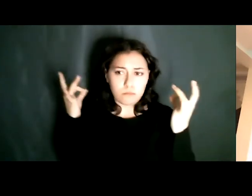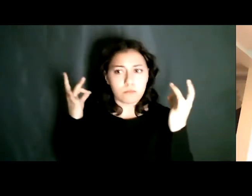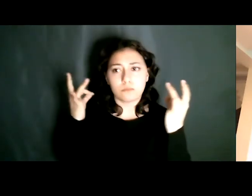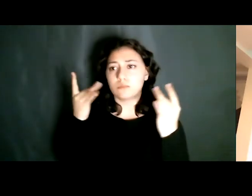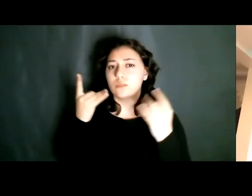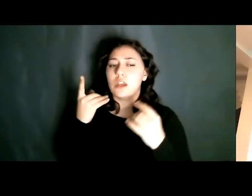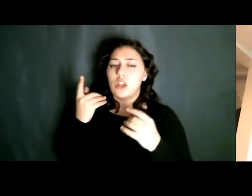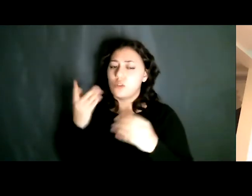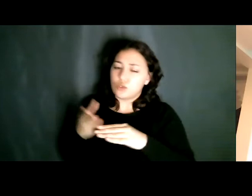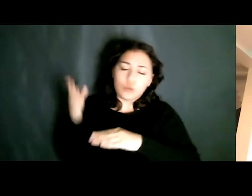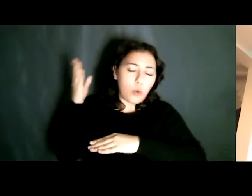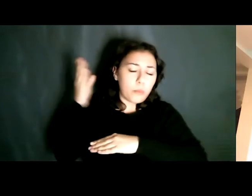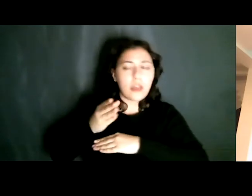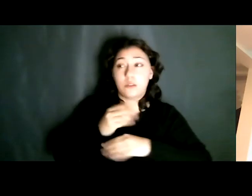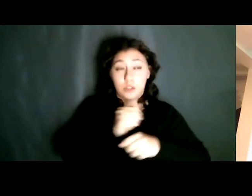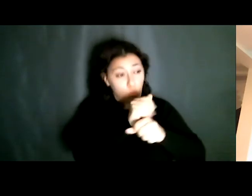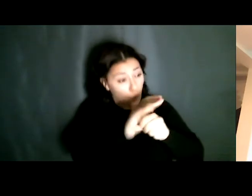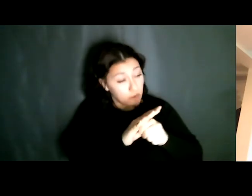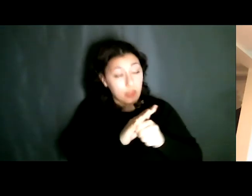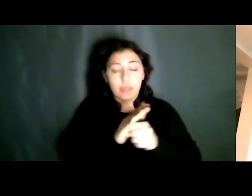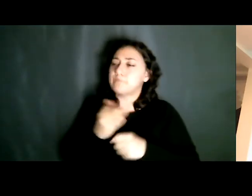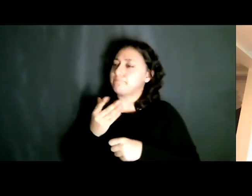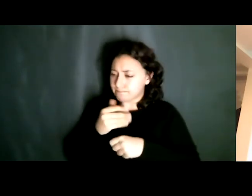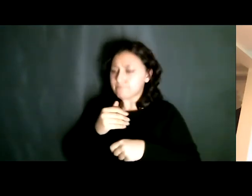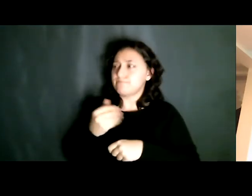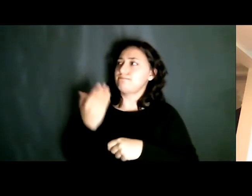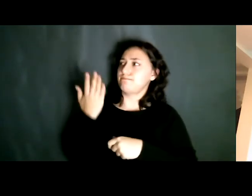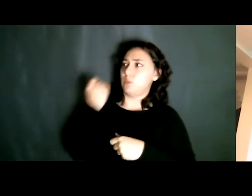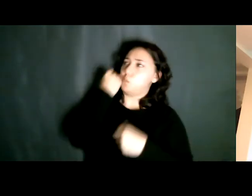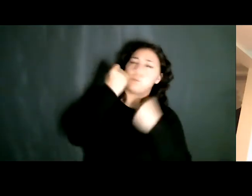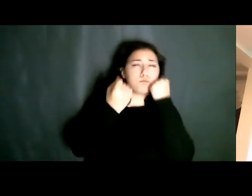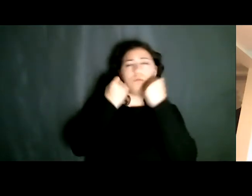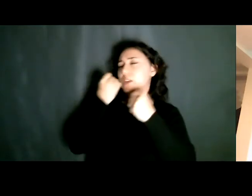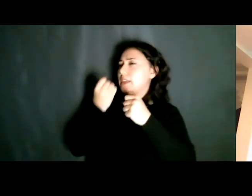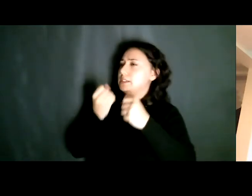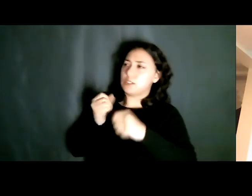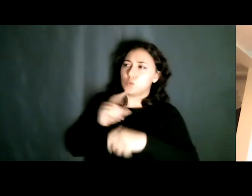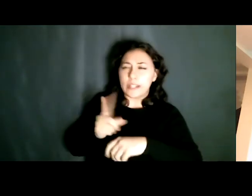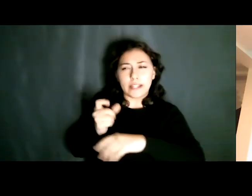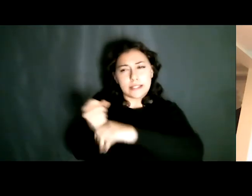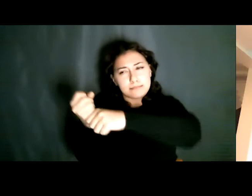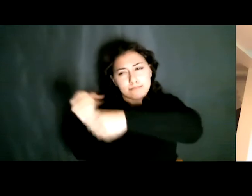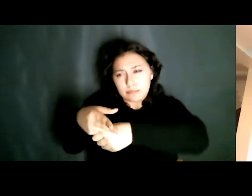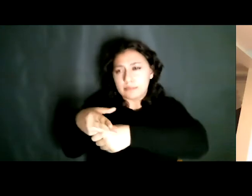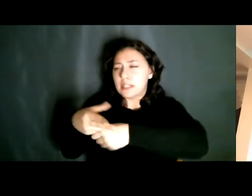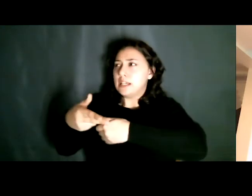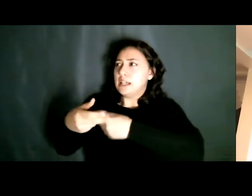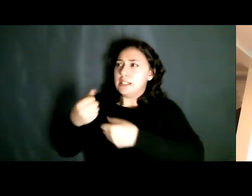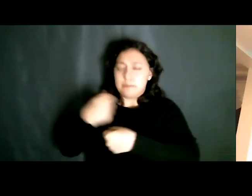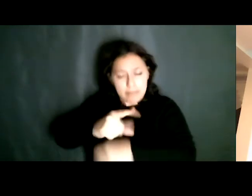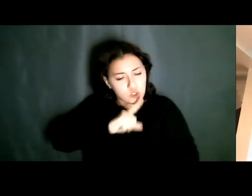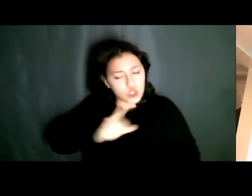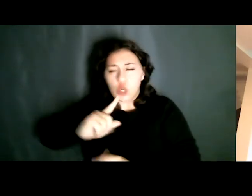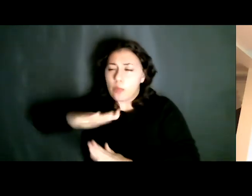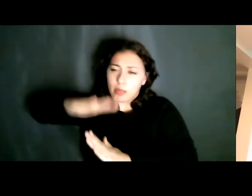how people went beyond, above and beyond what was expected of them to really make sure that they were doing the very best they